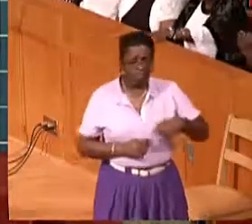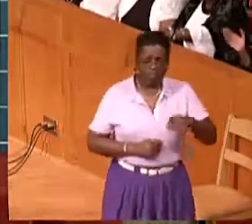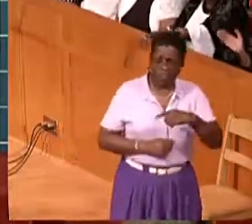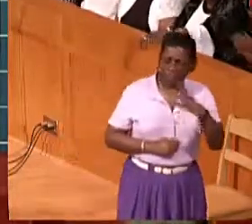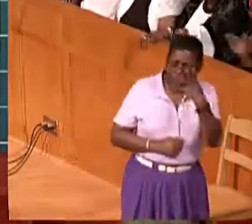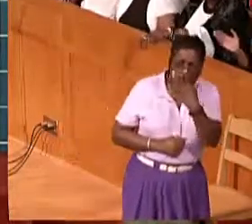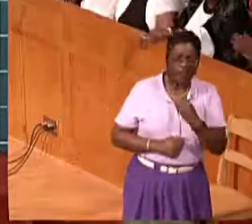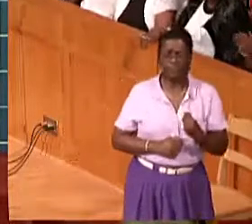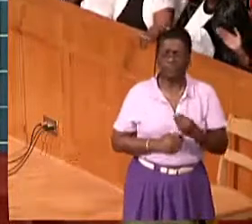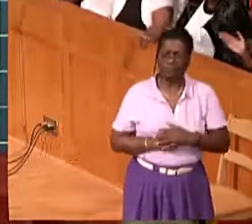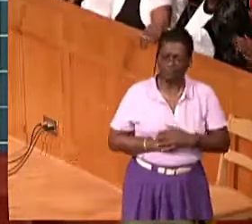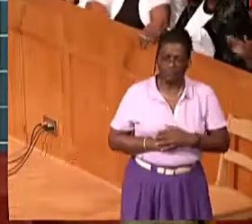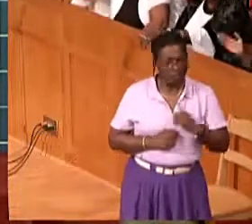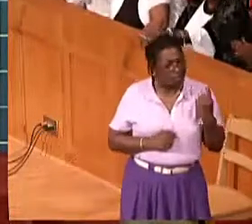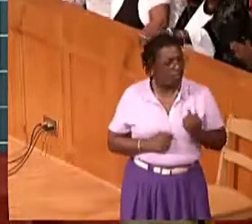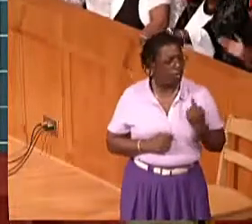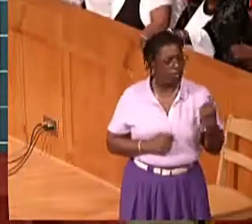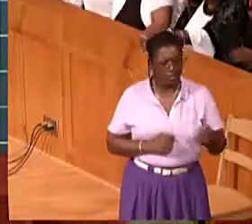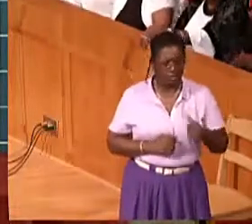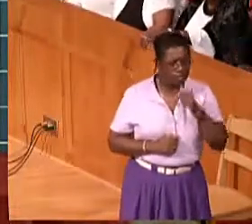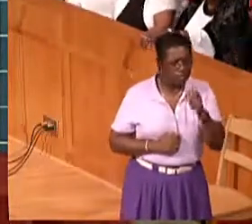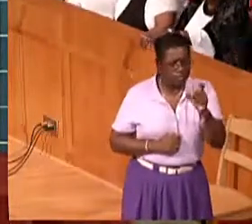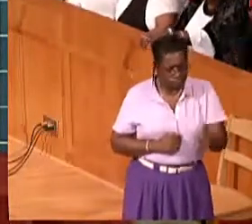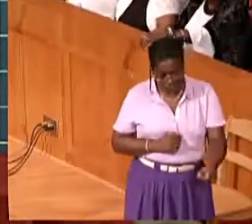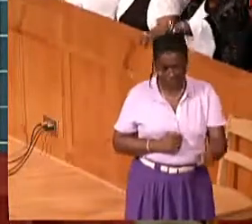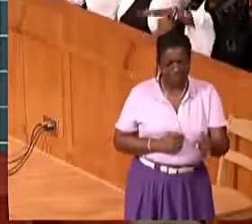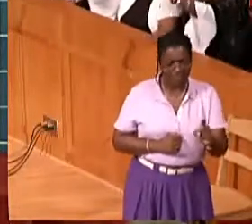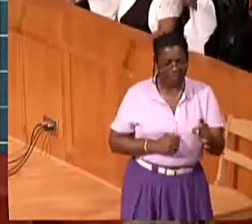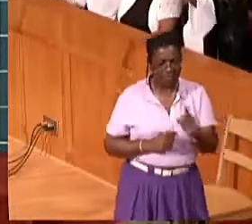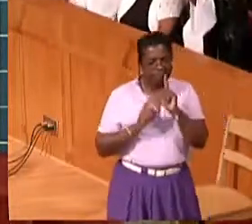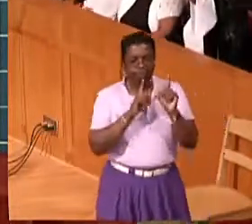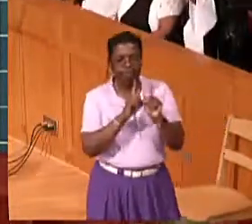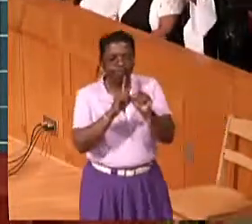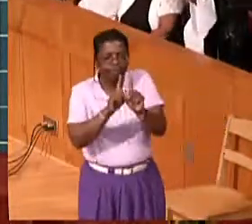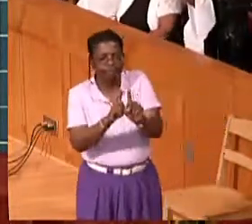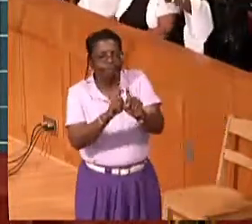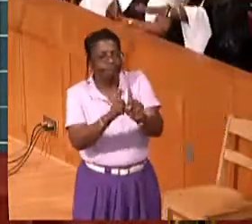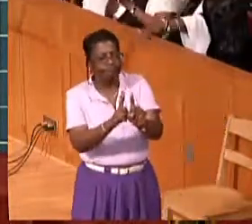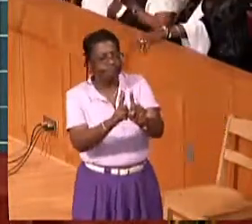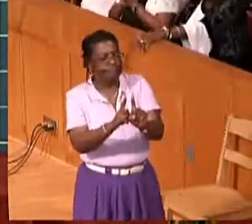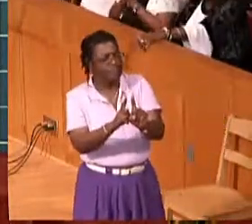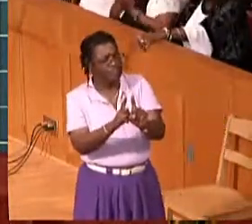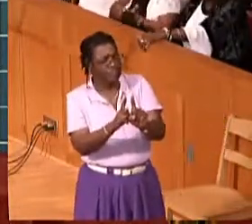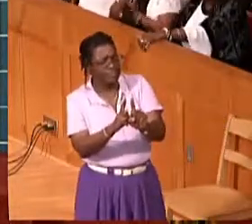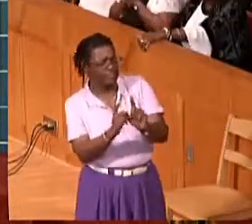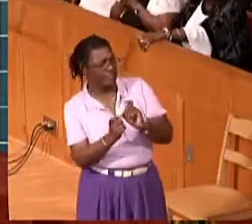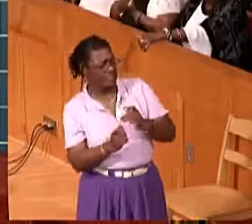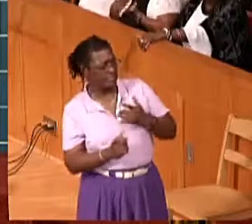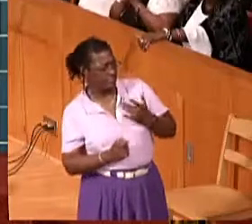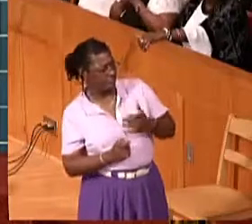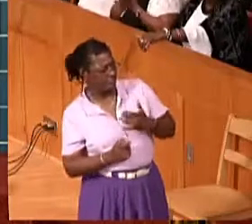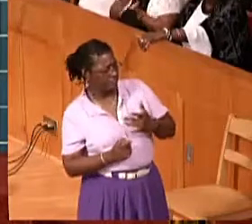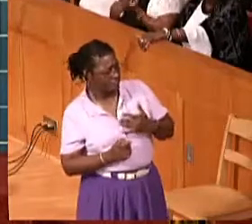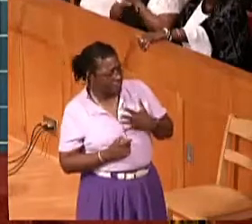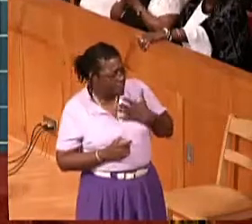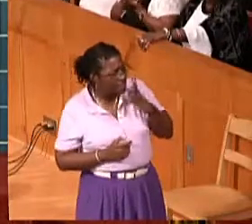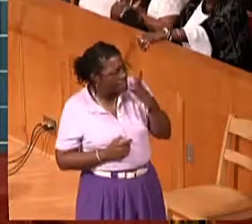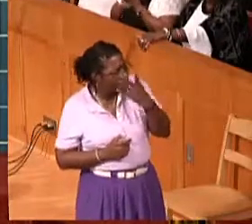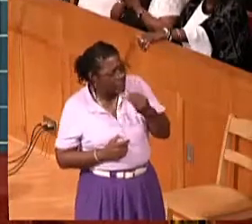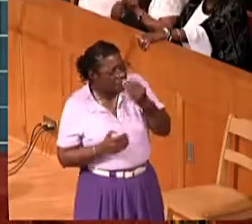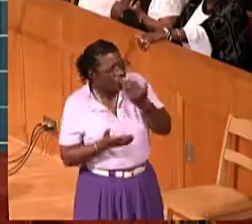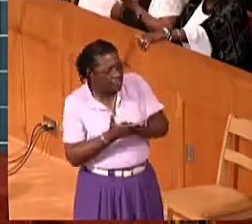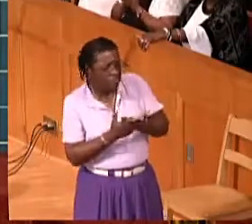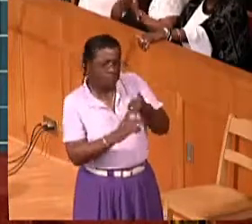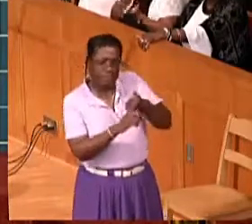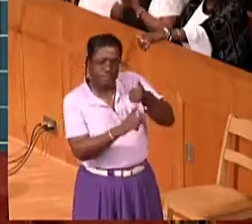nobody to make you who you are. You're somebody all by you. I need about 17 sisters to jump up and say, "I'm who